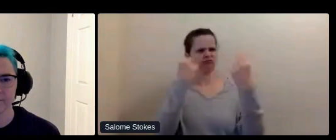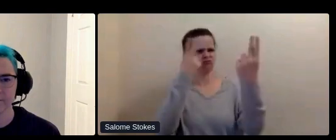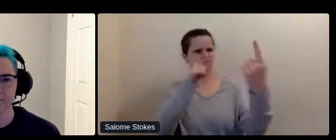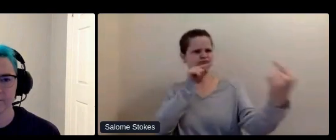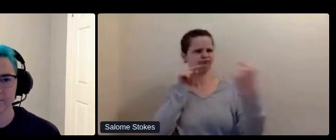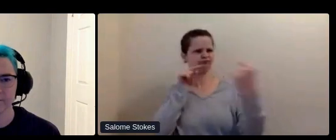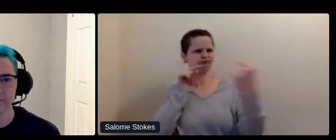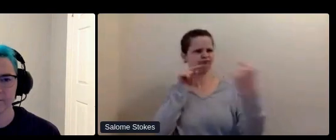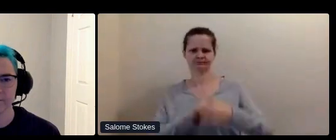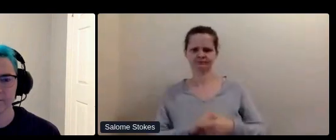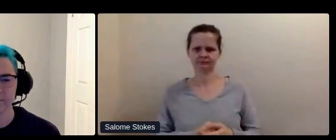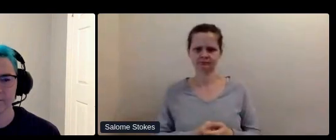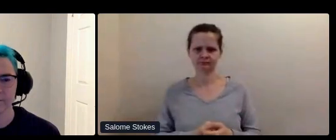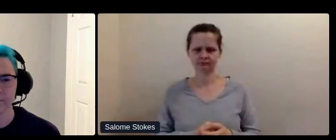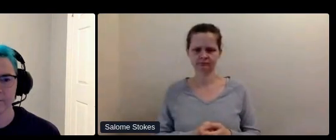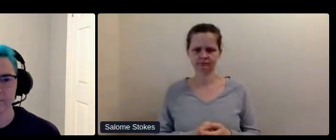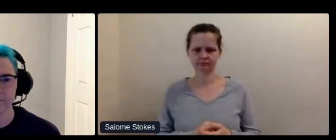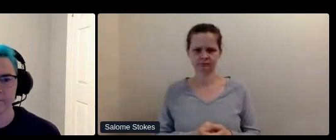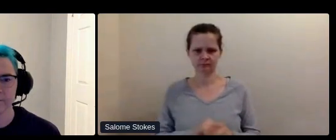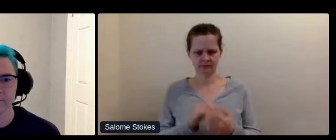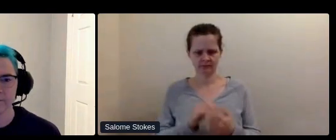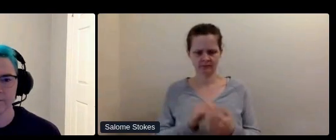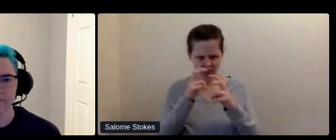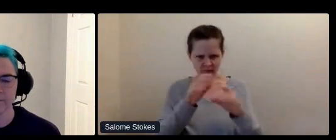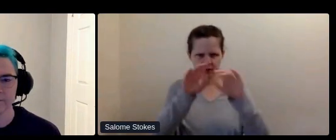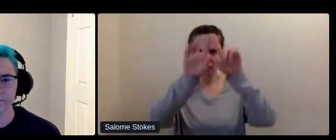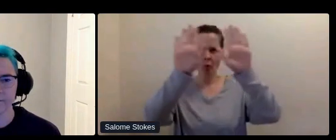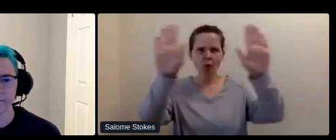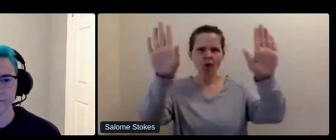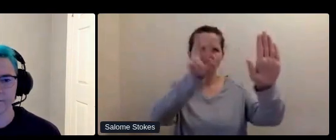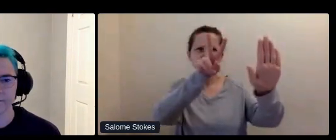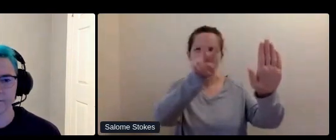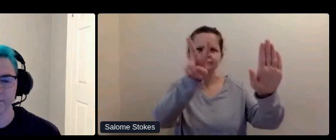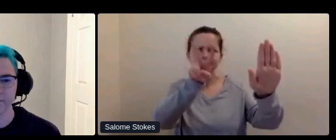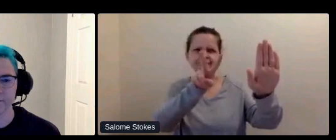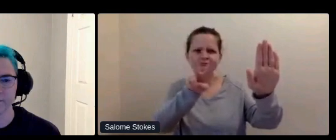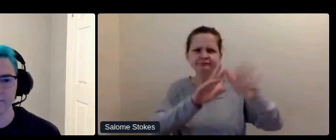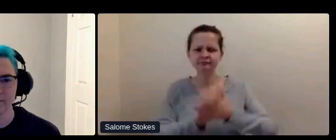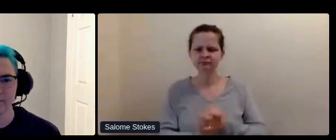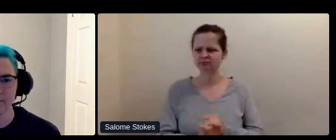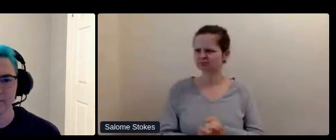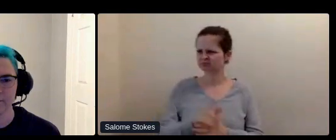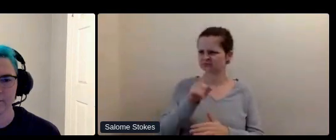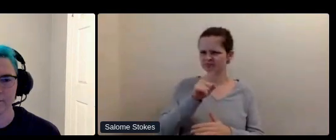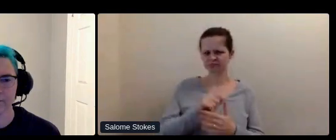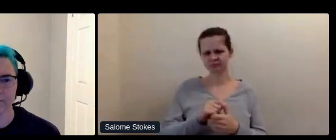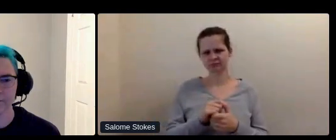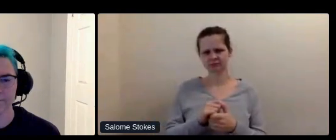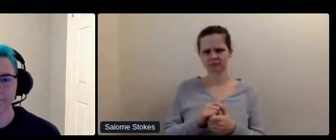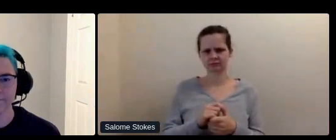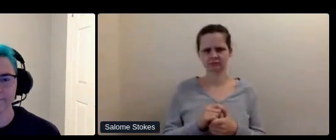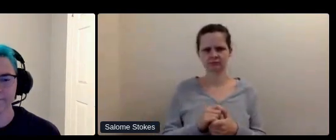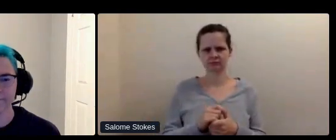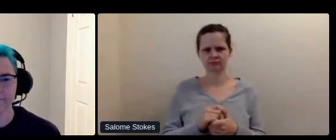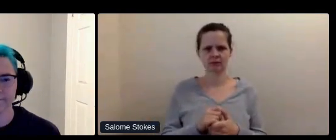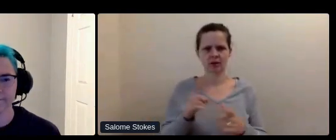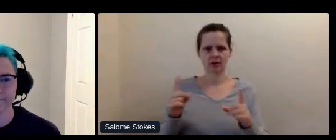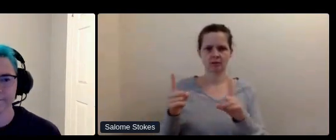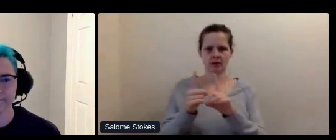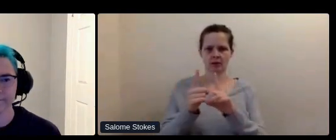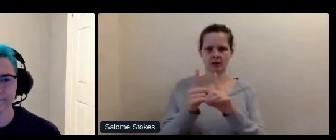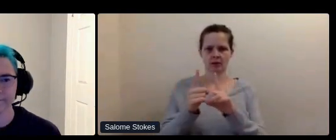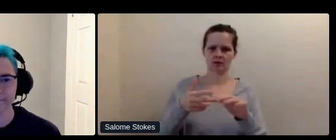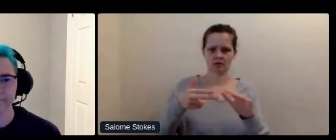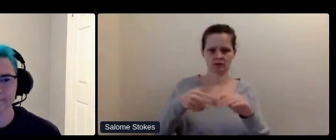a mural. We follow your every whim, But you don't believe in any of it. and still I follow. Freya ensnares Atreus. Because all that matters is that you